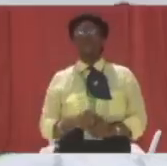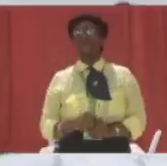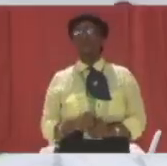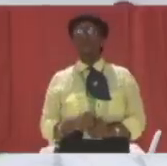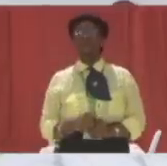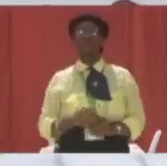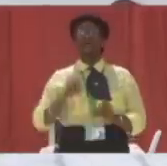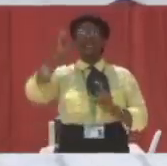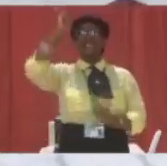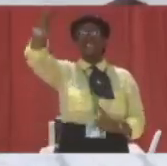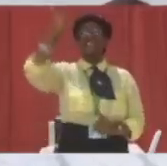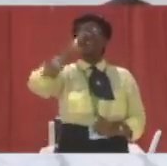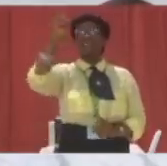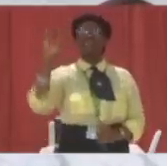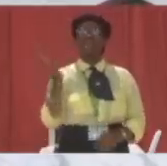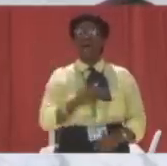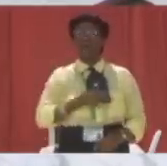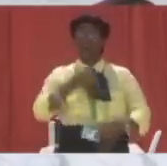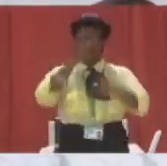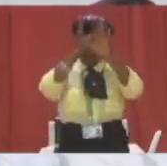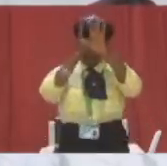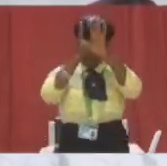He is our Father,